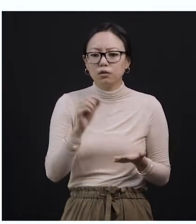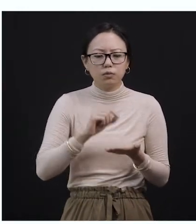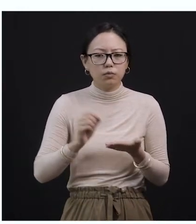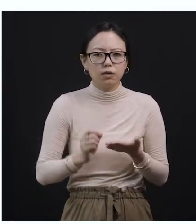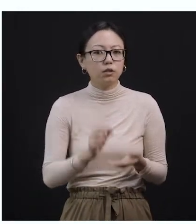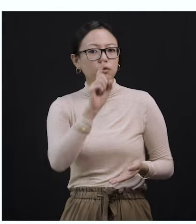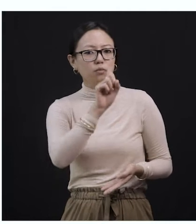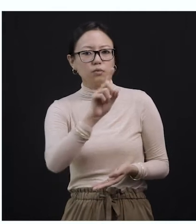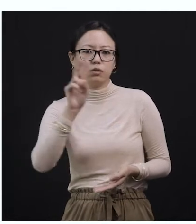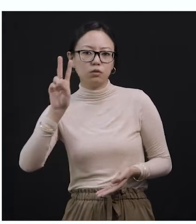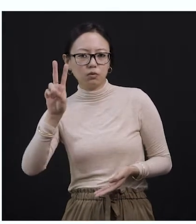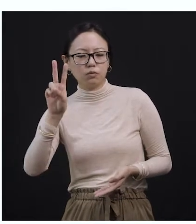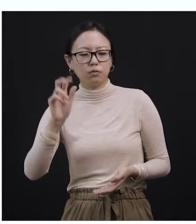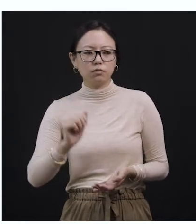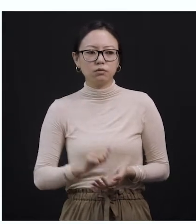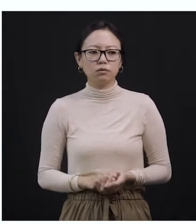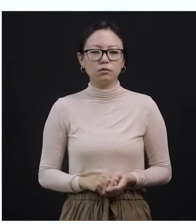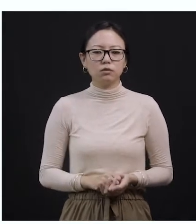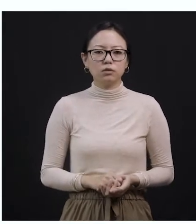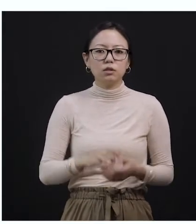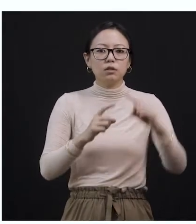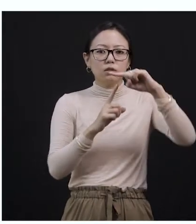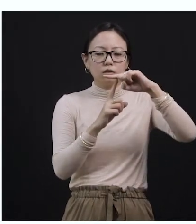2, we get 12. All right?